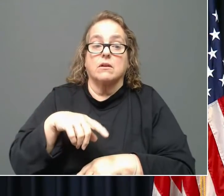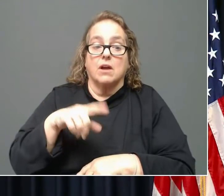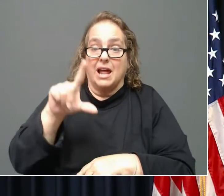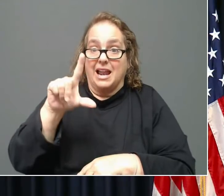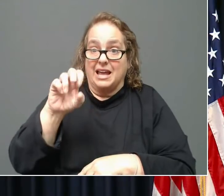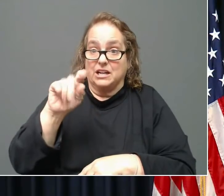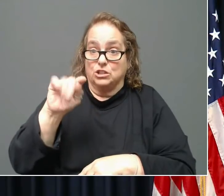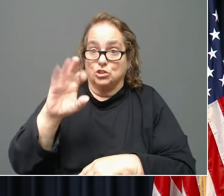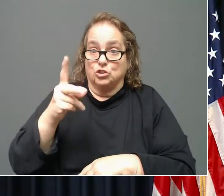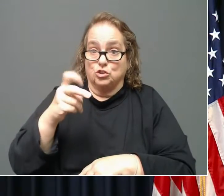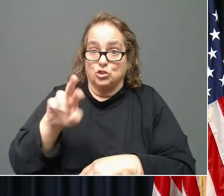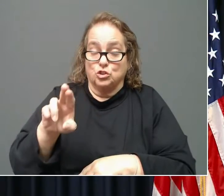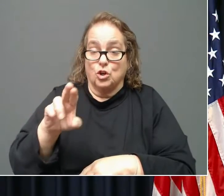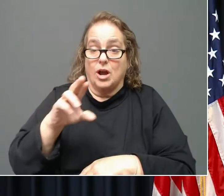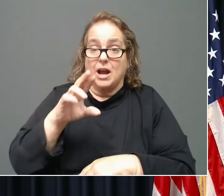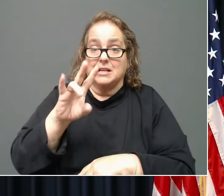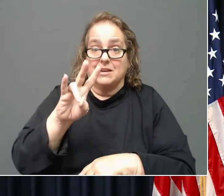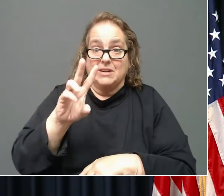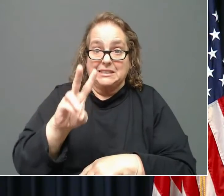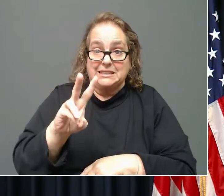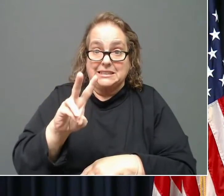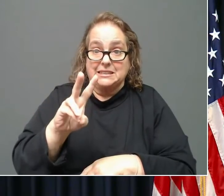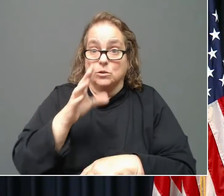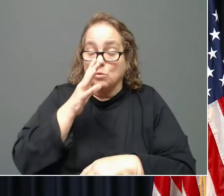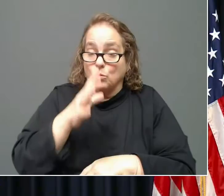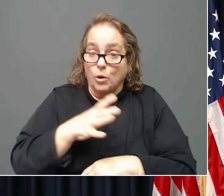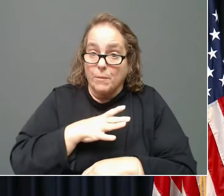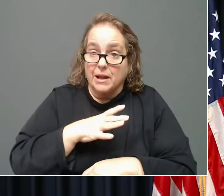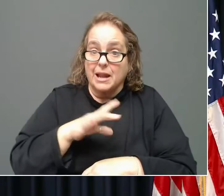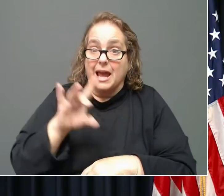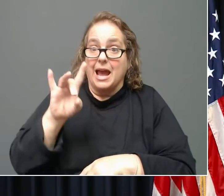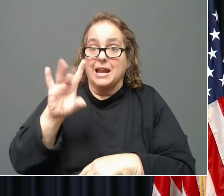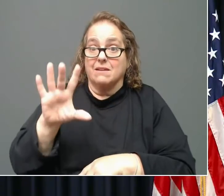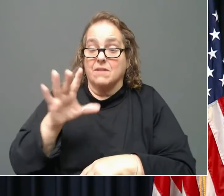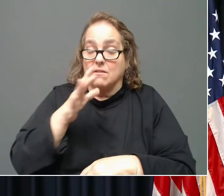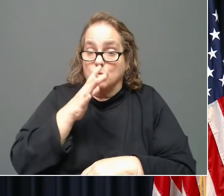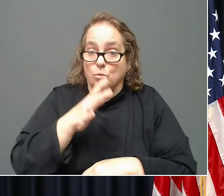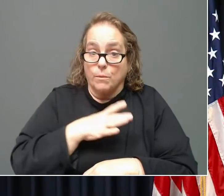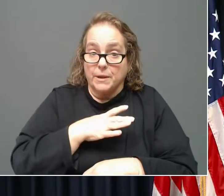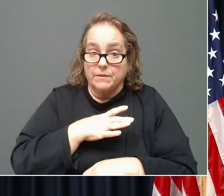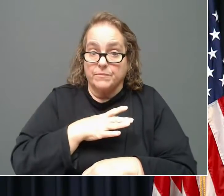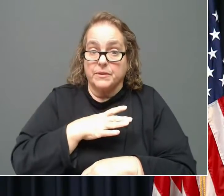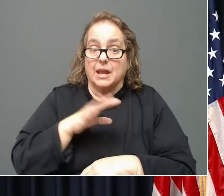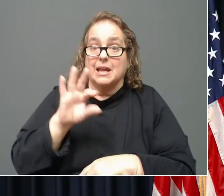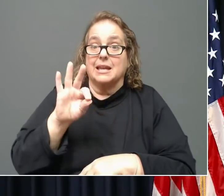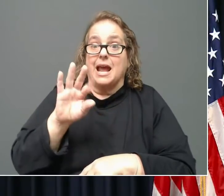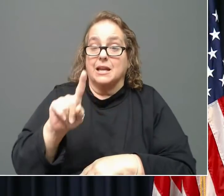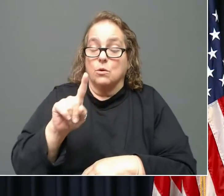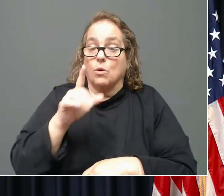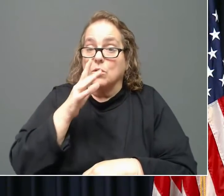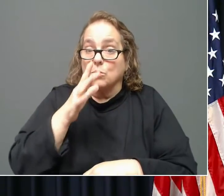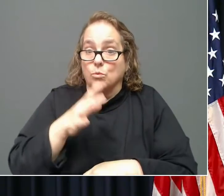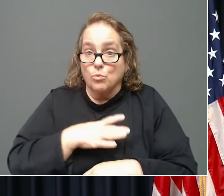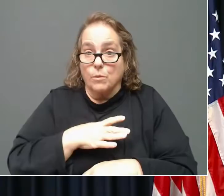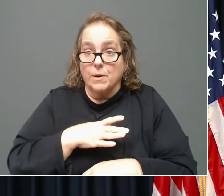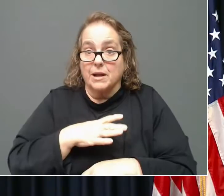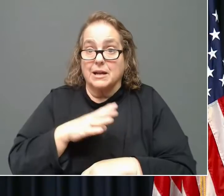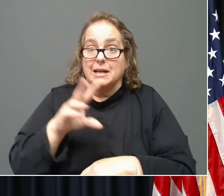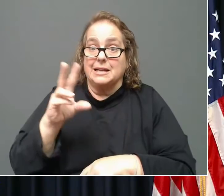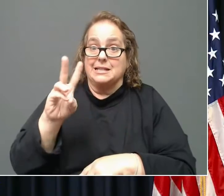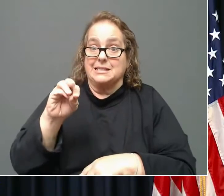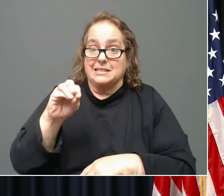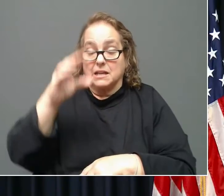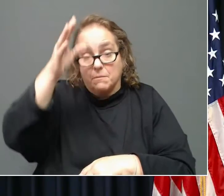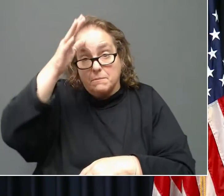a 76-year-old woman, an 85-year-old woman, a 91-year-old woman, a 60-year-old man,